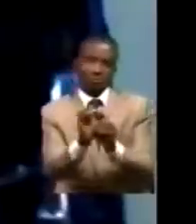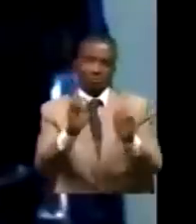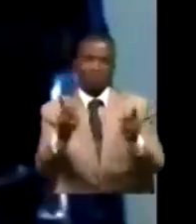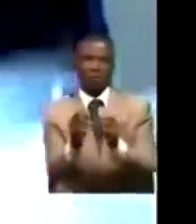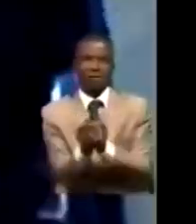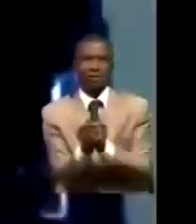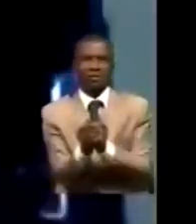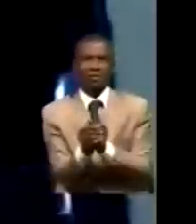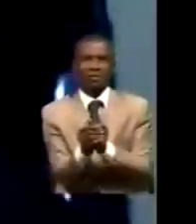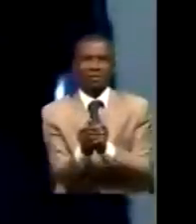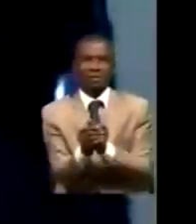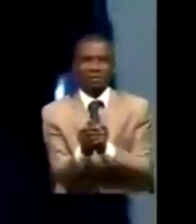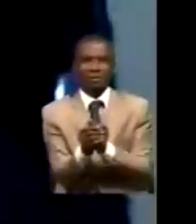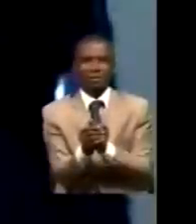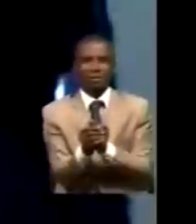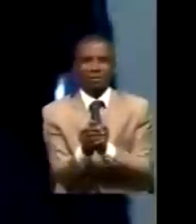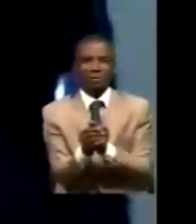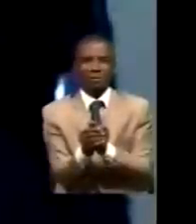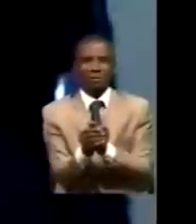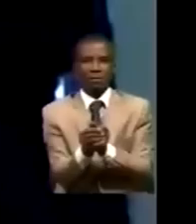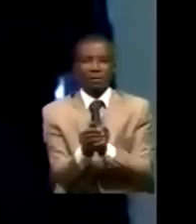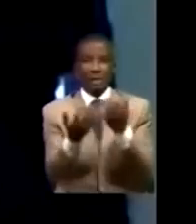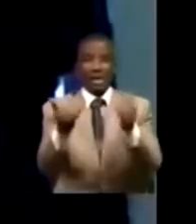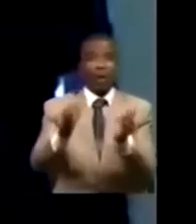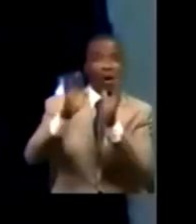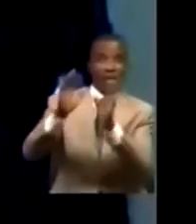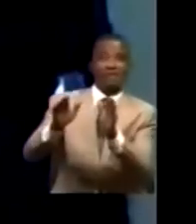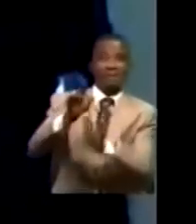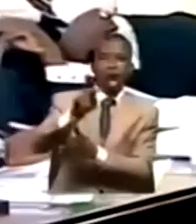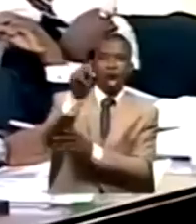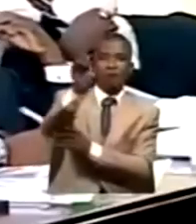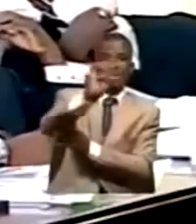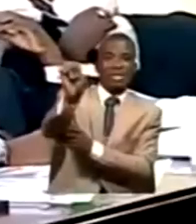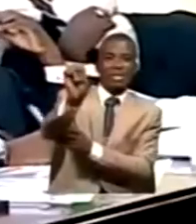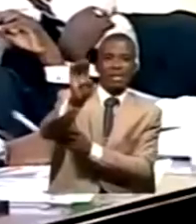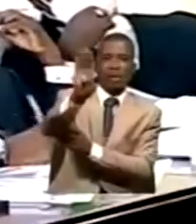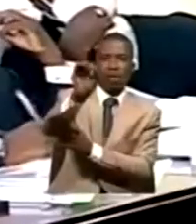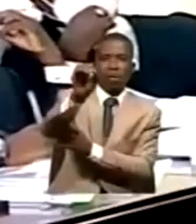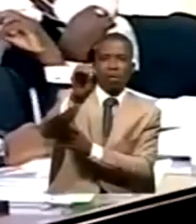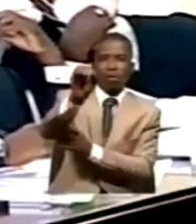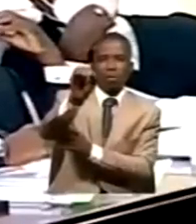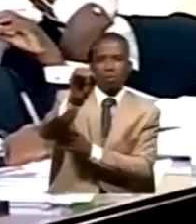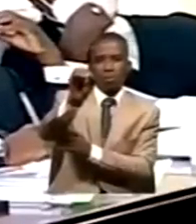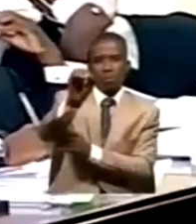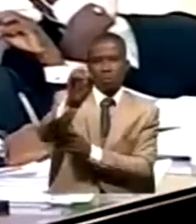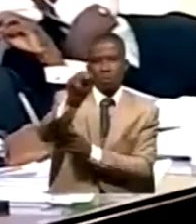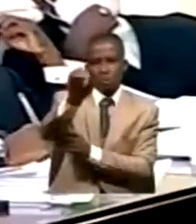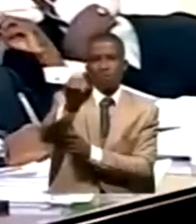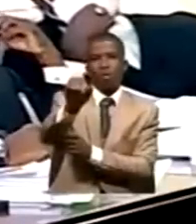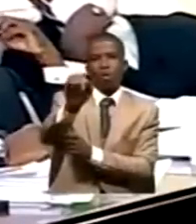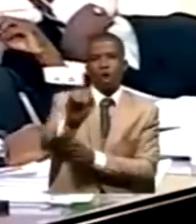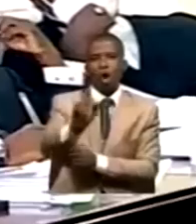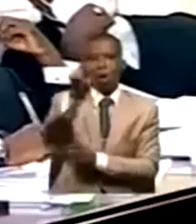Let me assist you what is left. We have Northeast, Bono, Upper East.